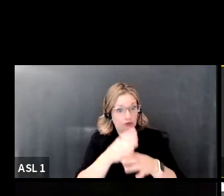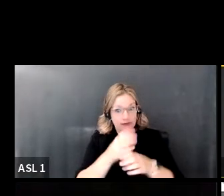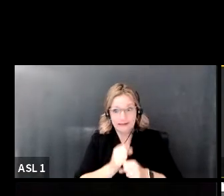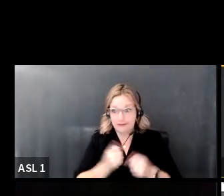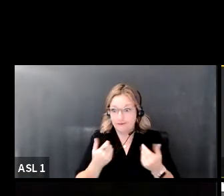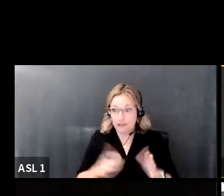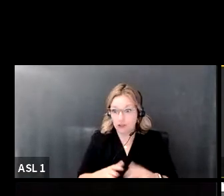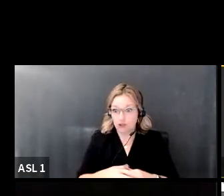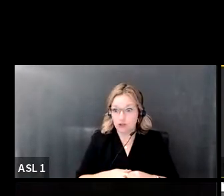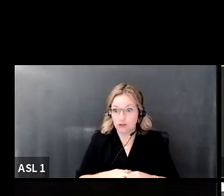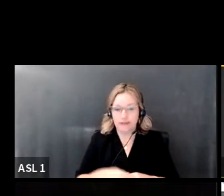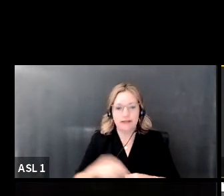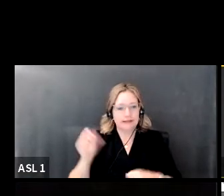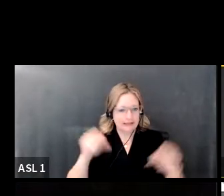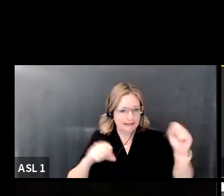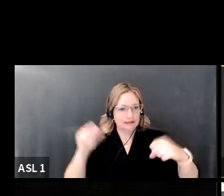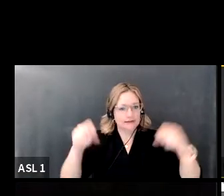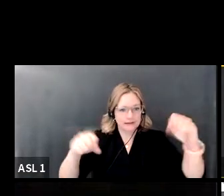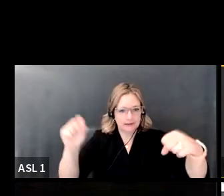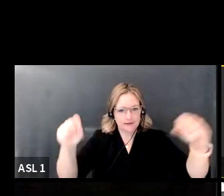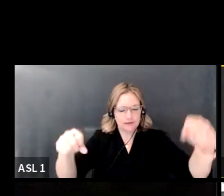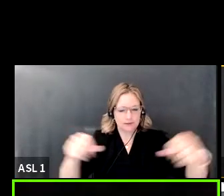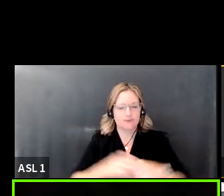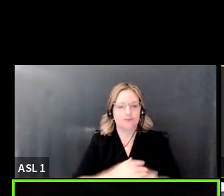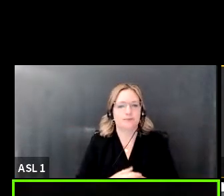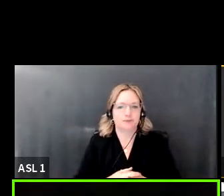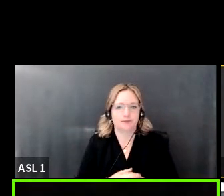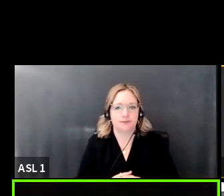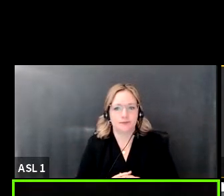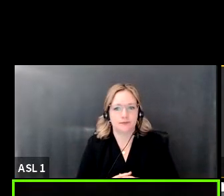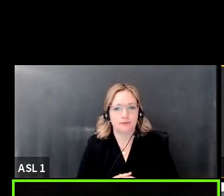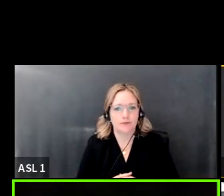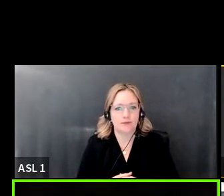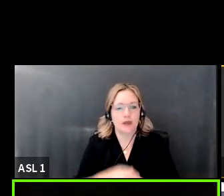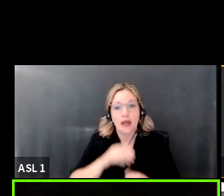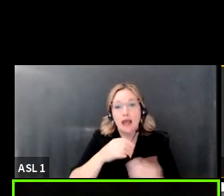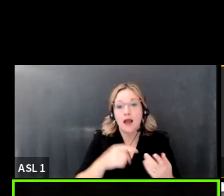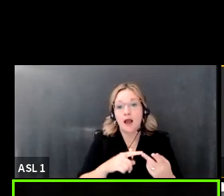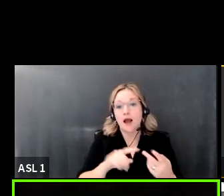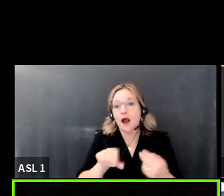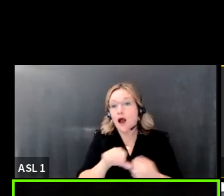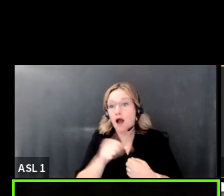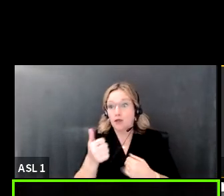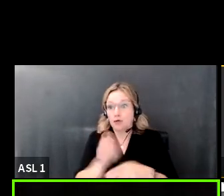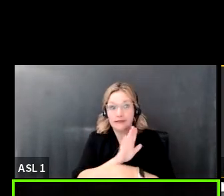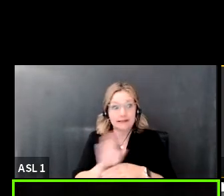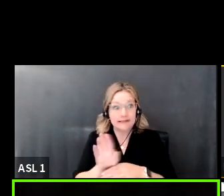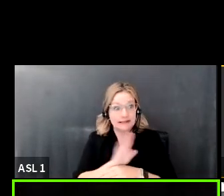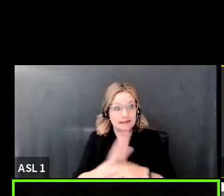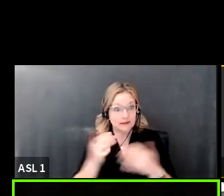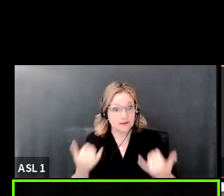received saved so uh is there any other business at this point